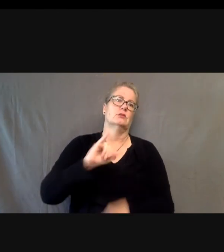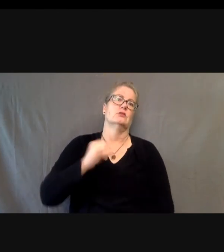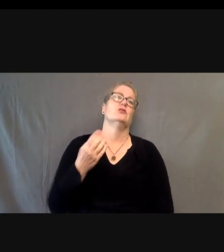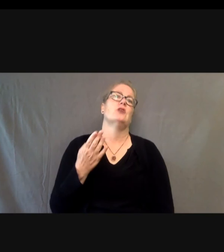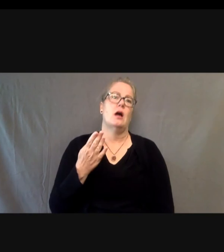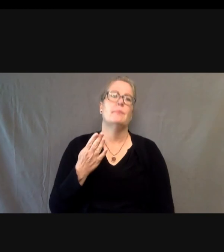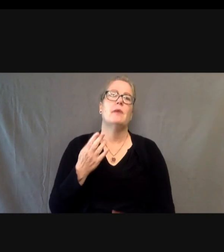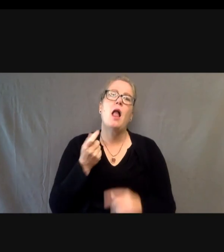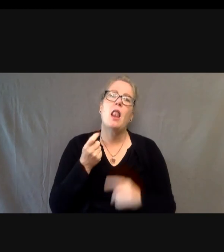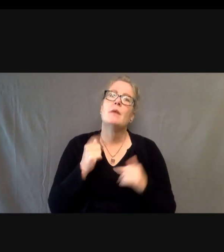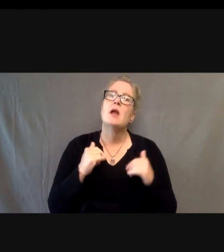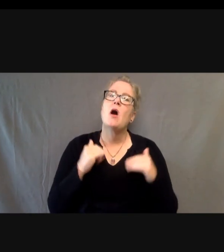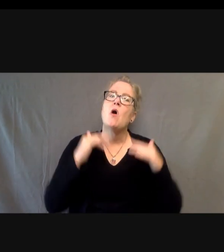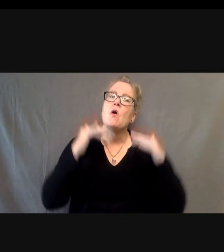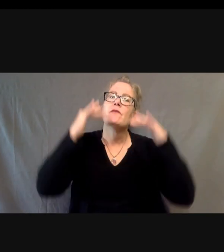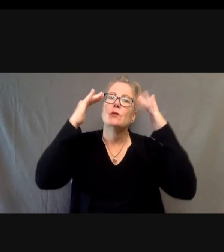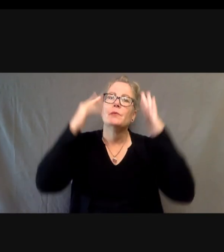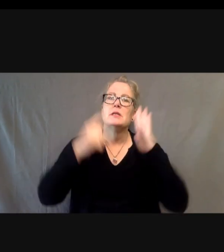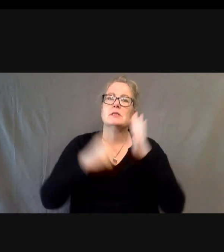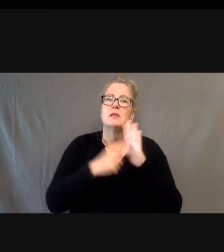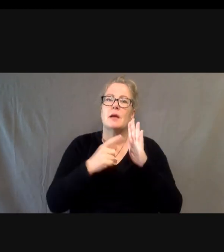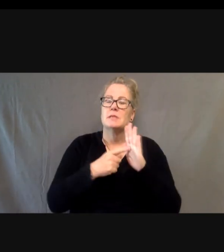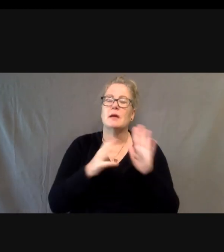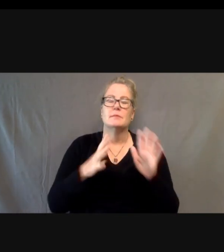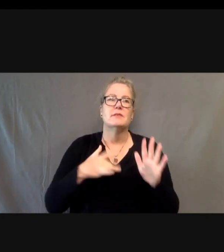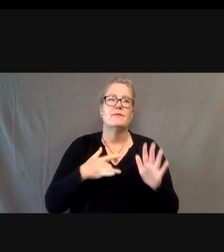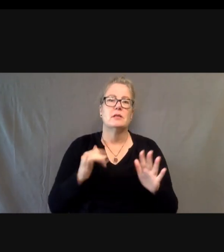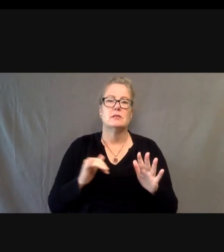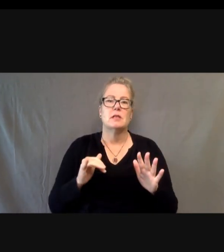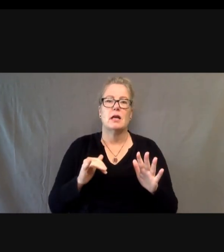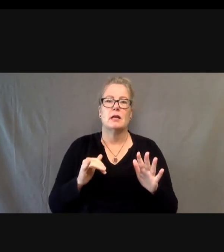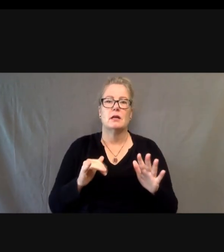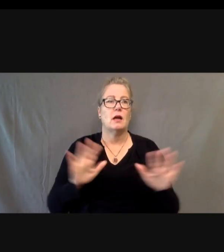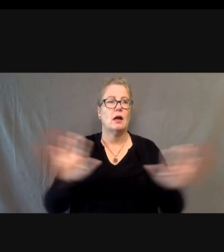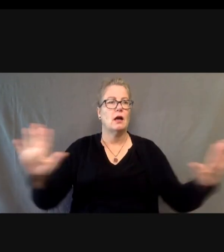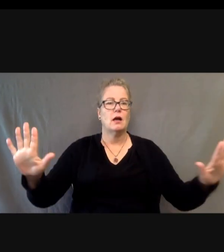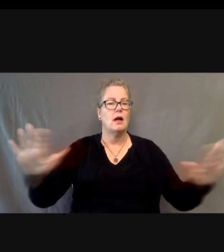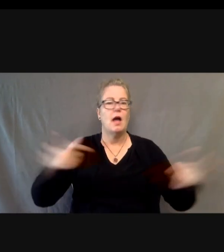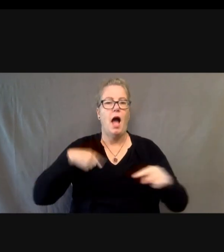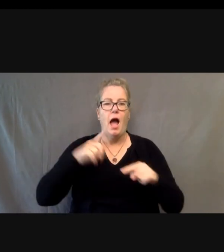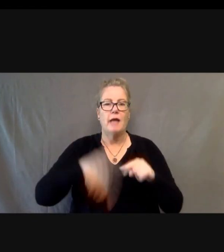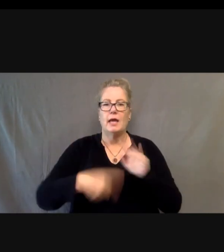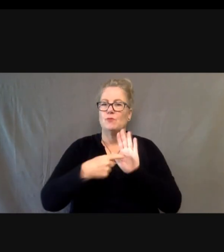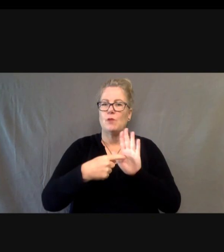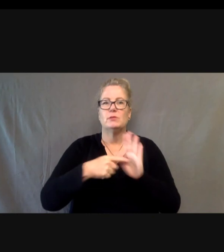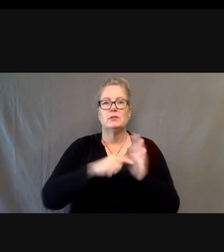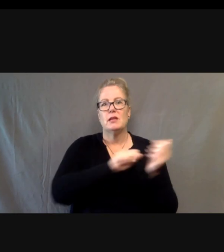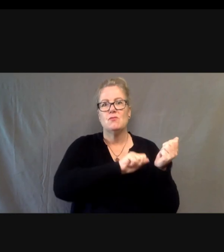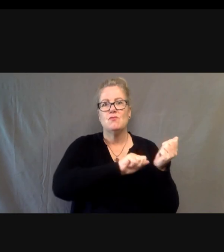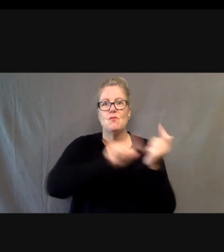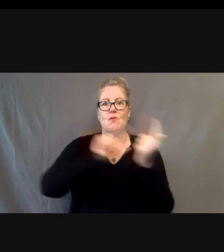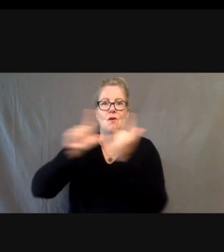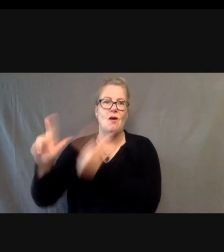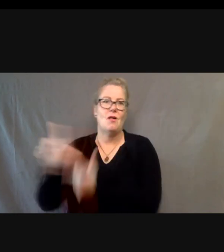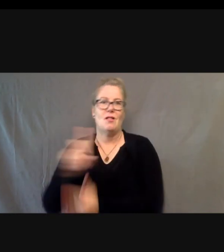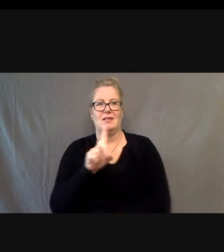is difficult at times to feel like you are representing the entirety of the disability group, which I think advocacy